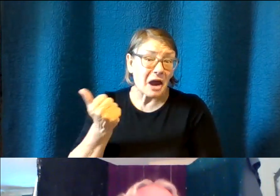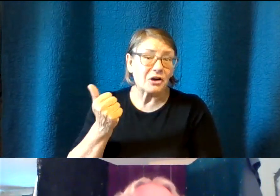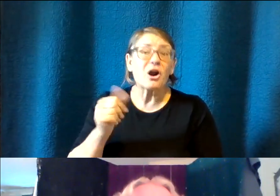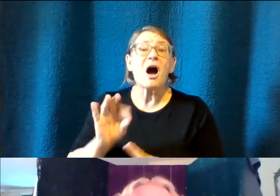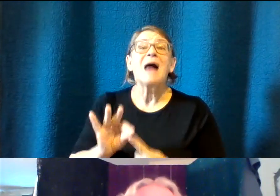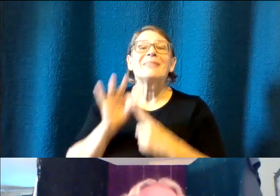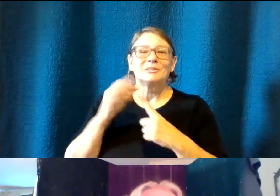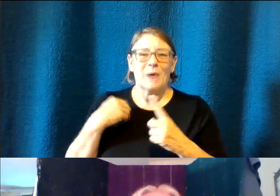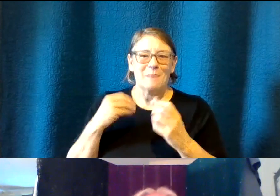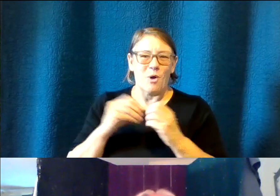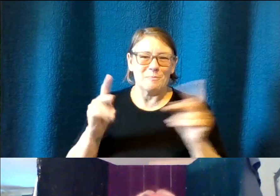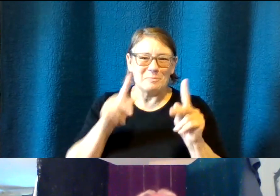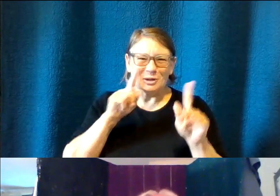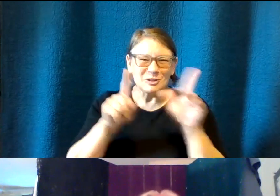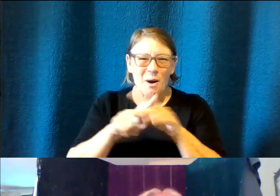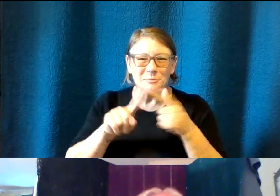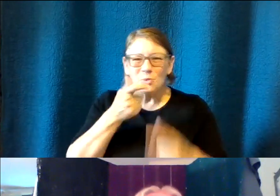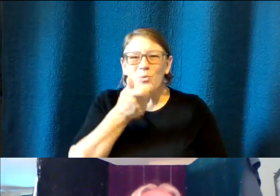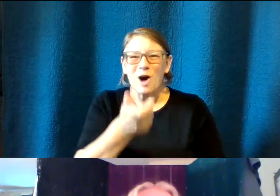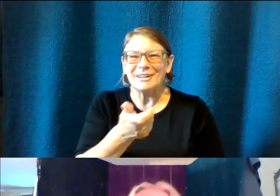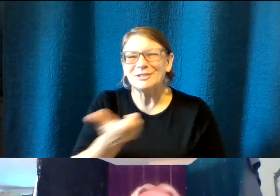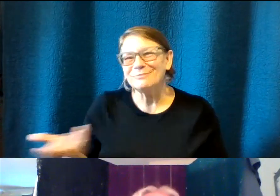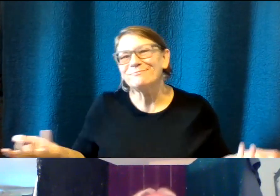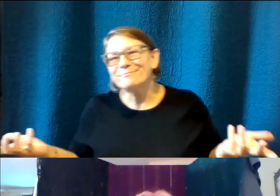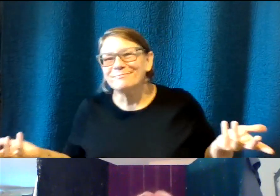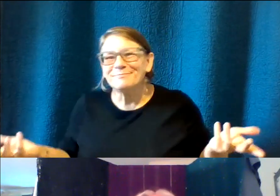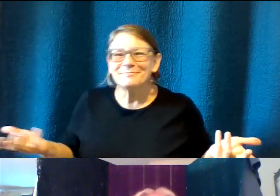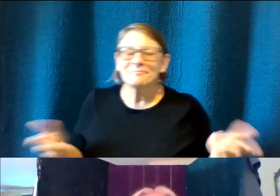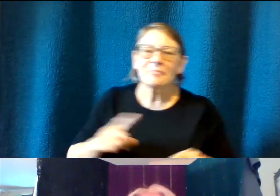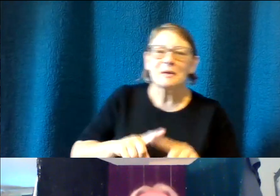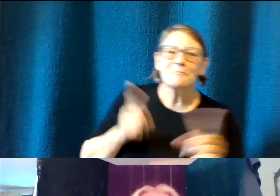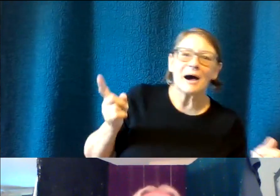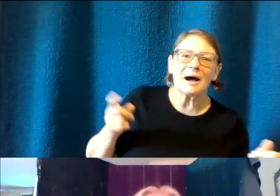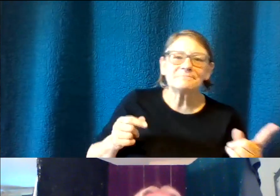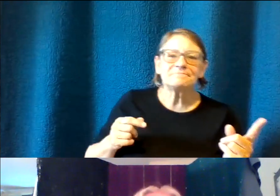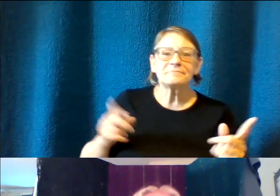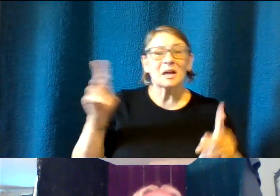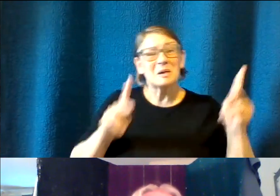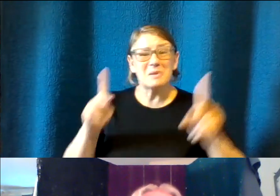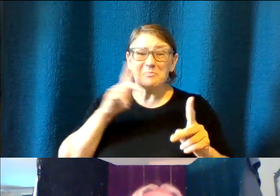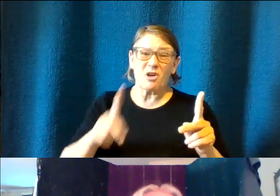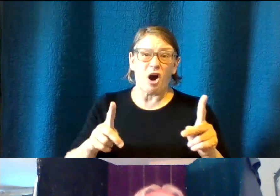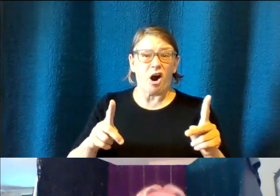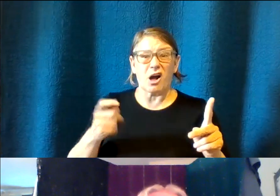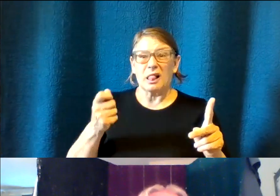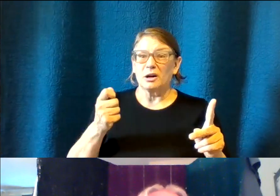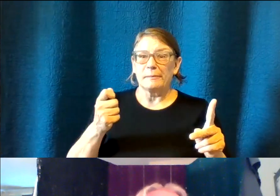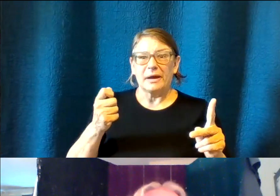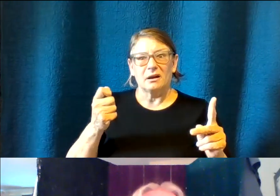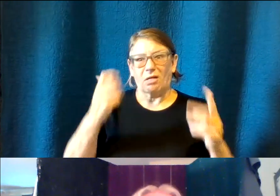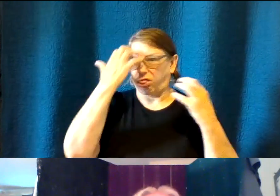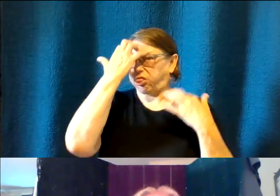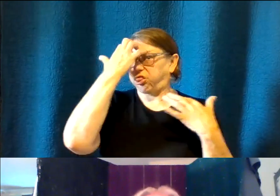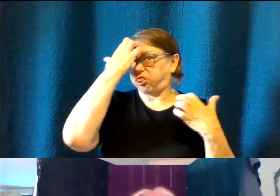more attendees. Yes. You know, people are pretty much fried on Zoom.